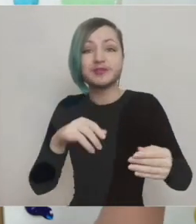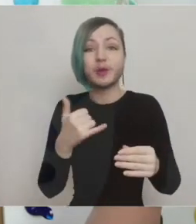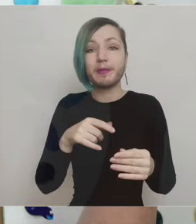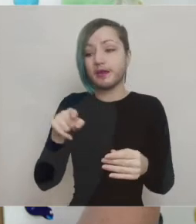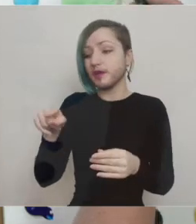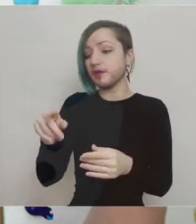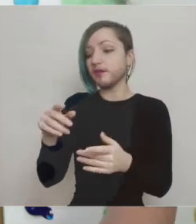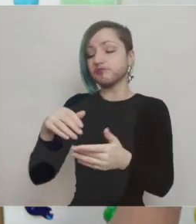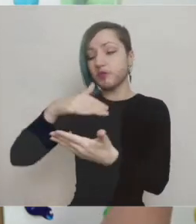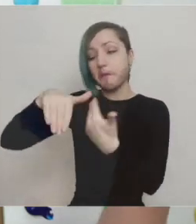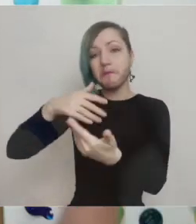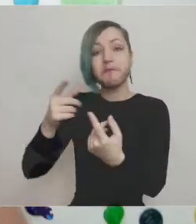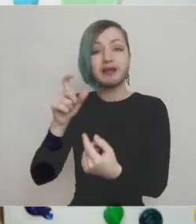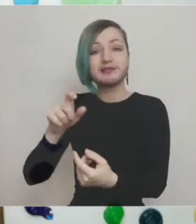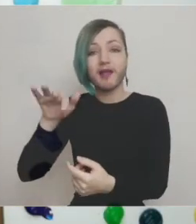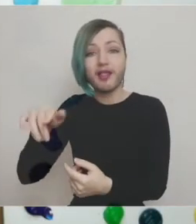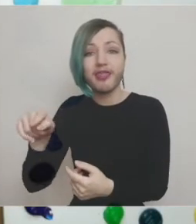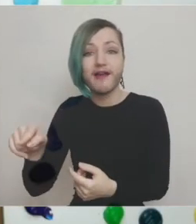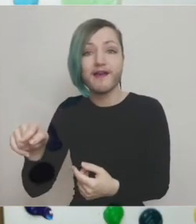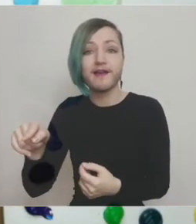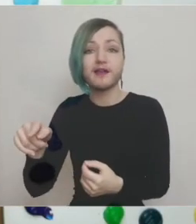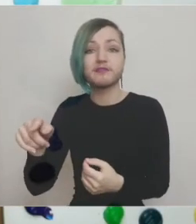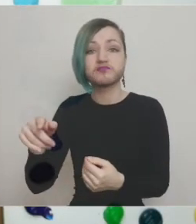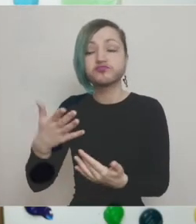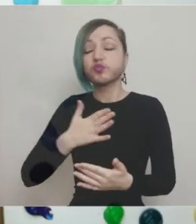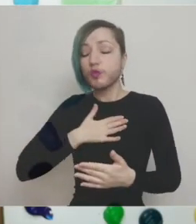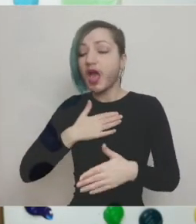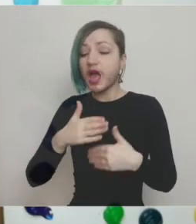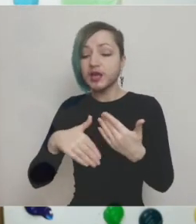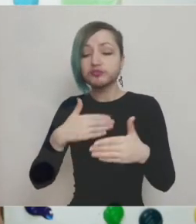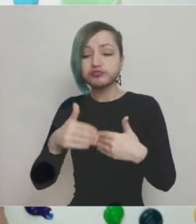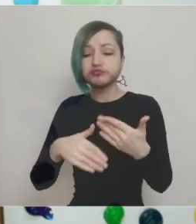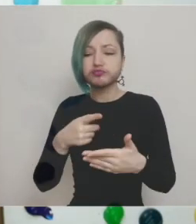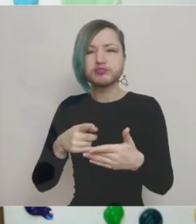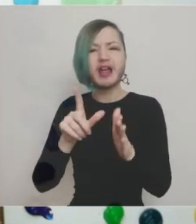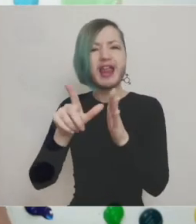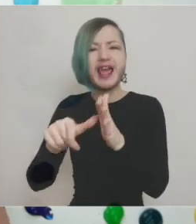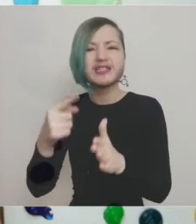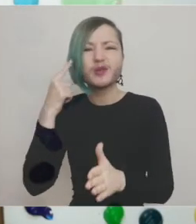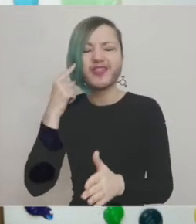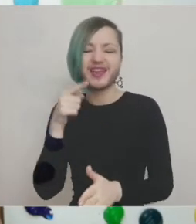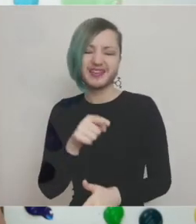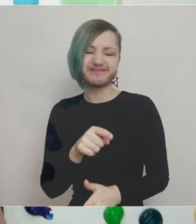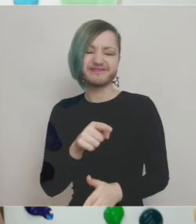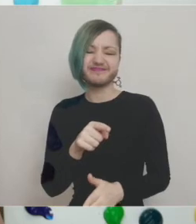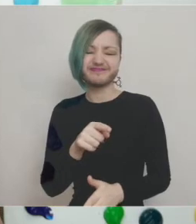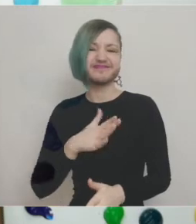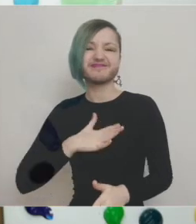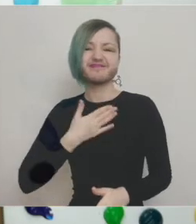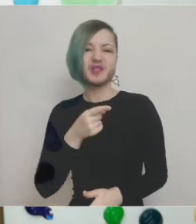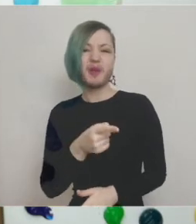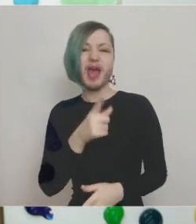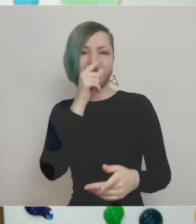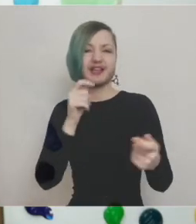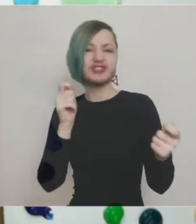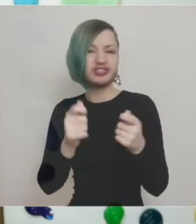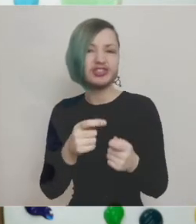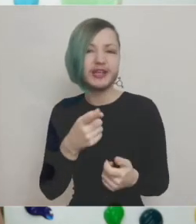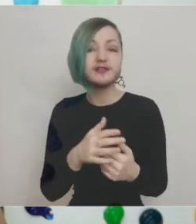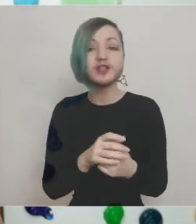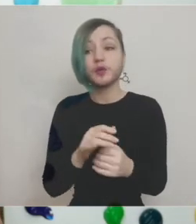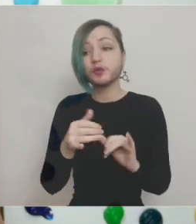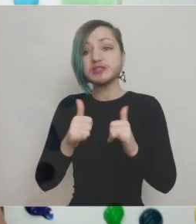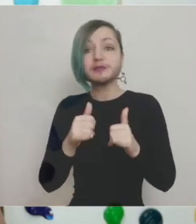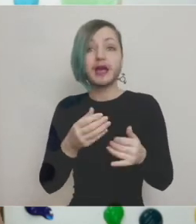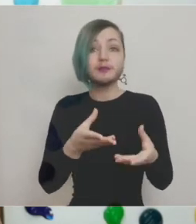like one color for a while, and then you might go back later and want to adjust it, and you can either adjust that